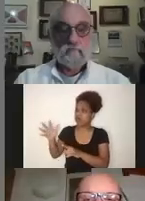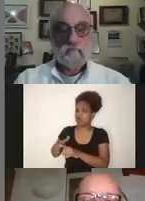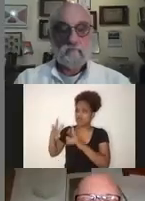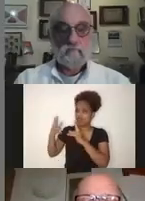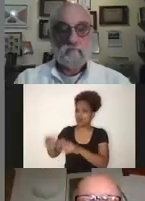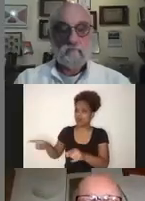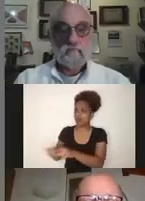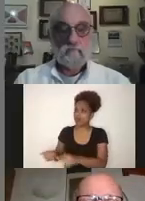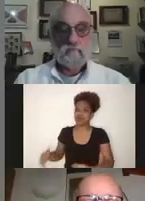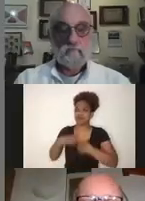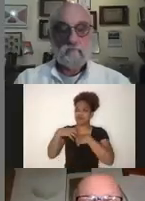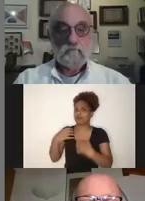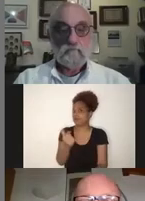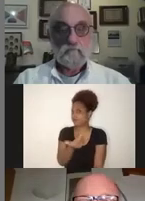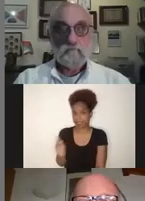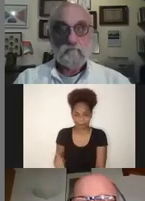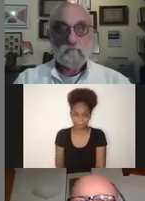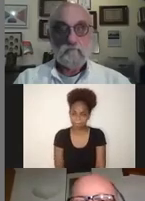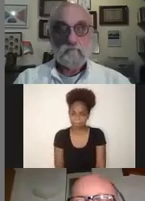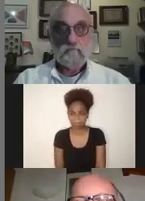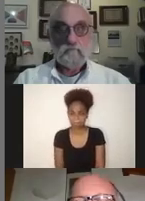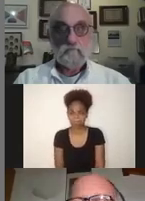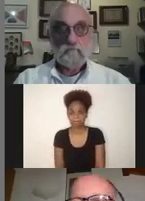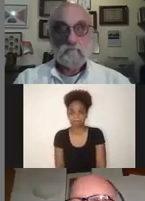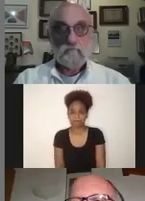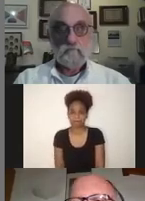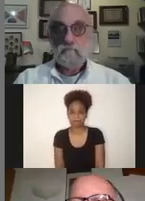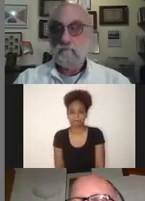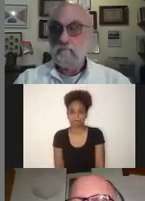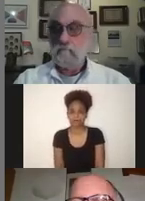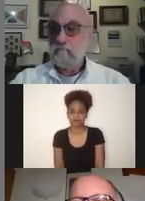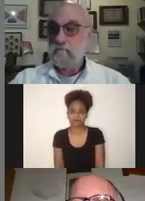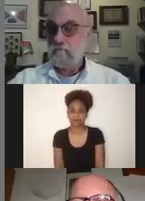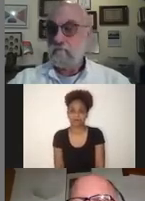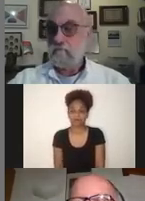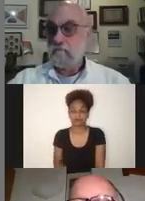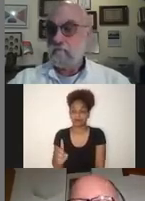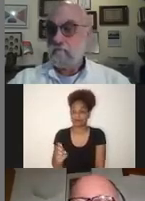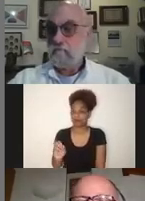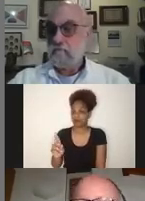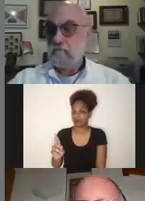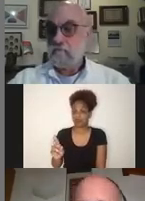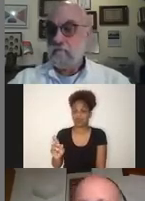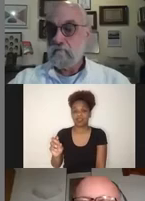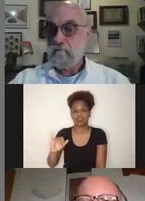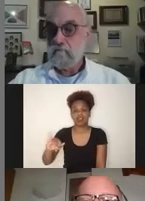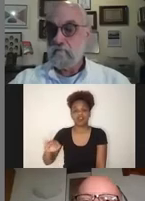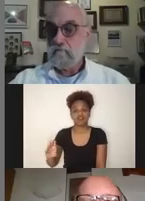speaker, Janini, has mentioned. This is a really serious